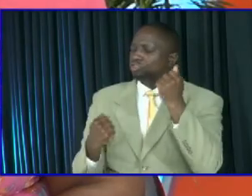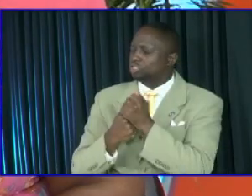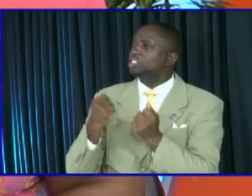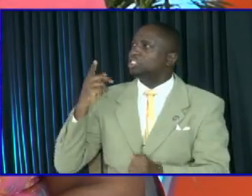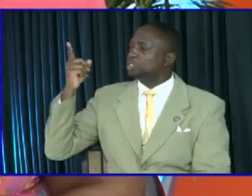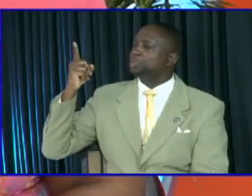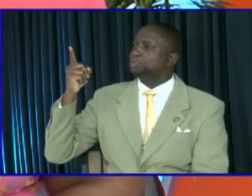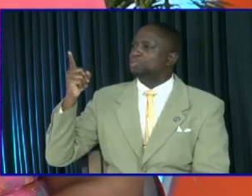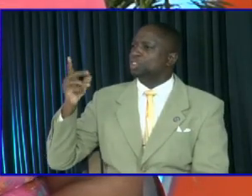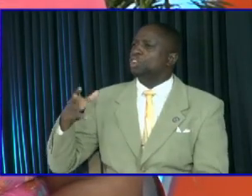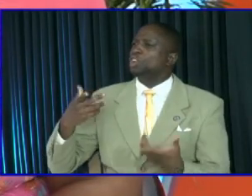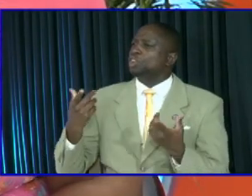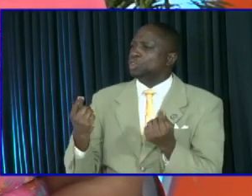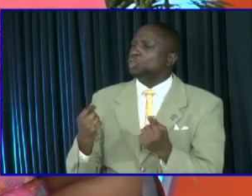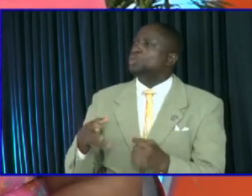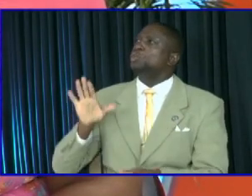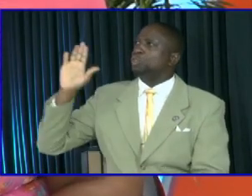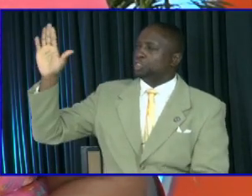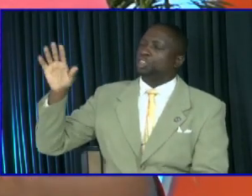will.